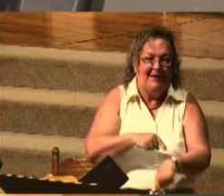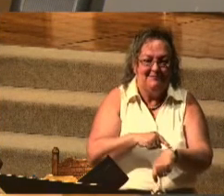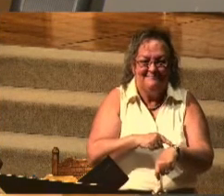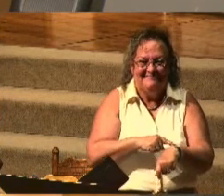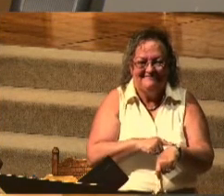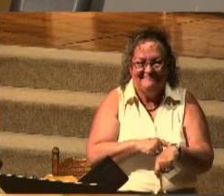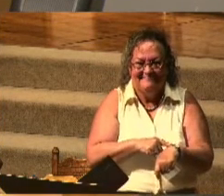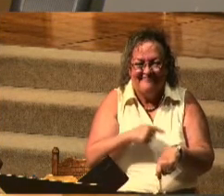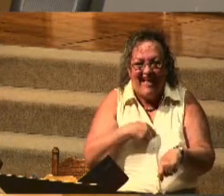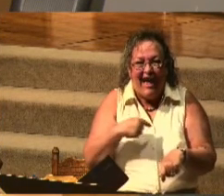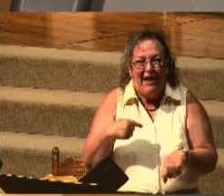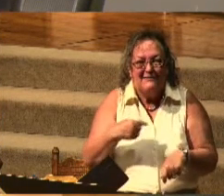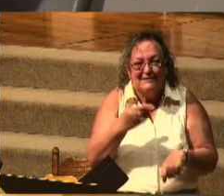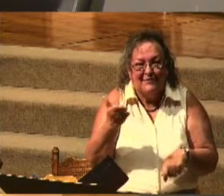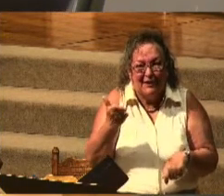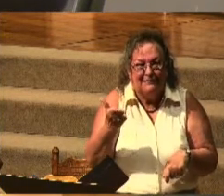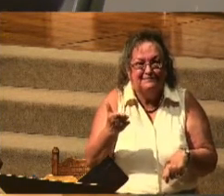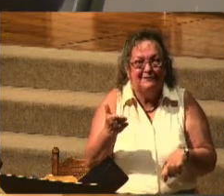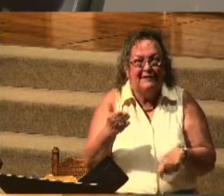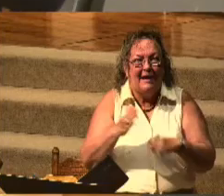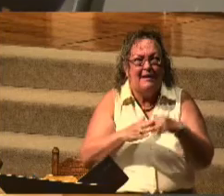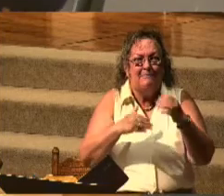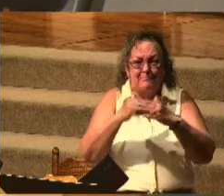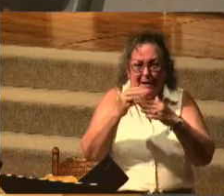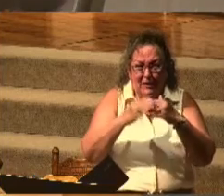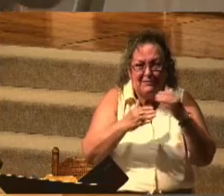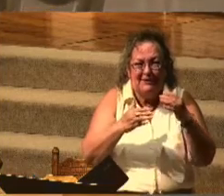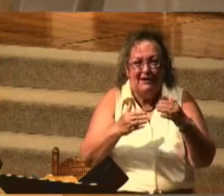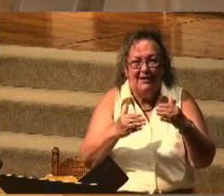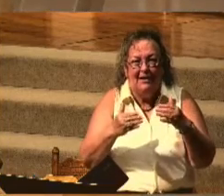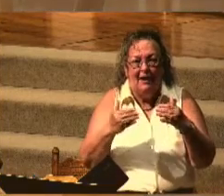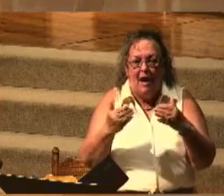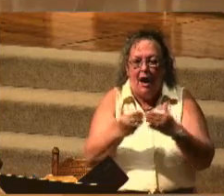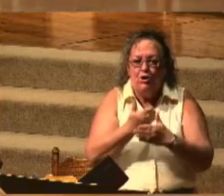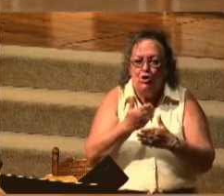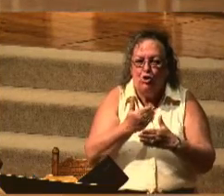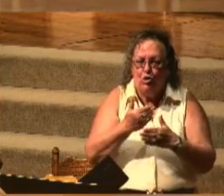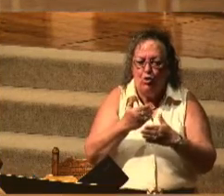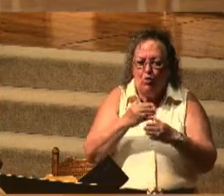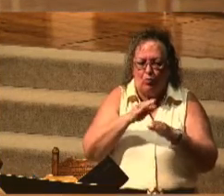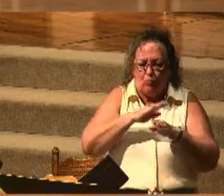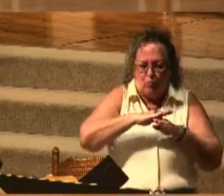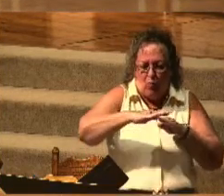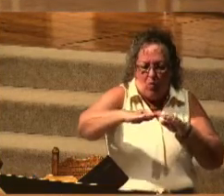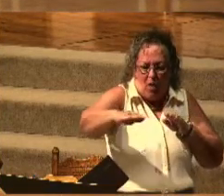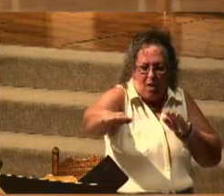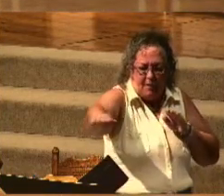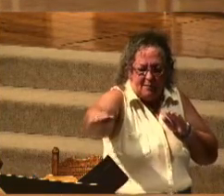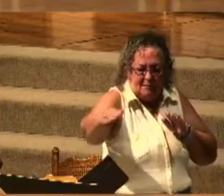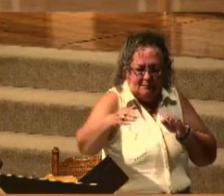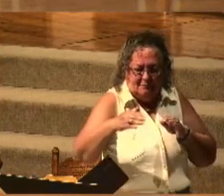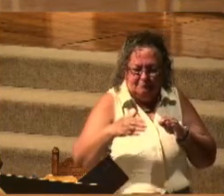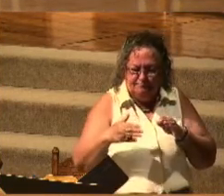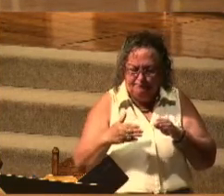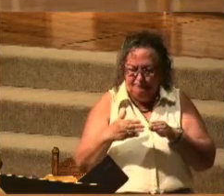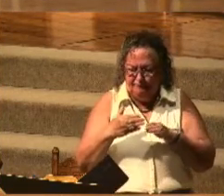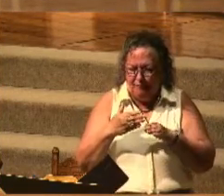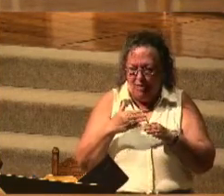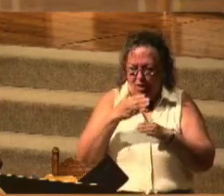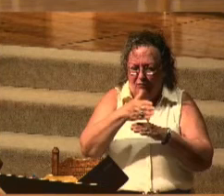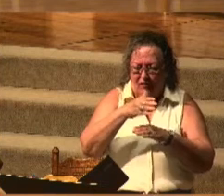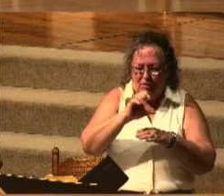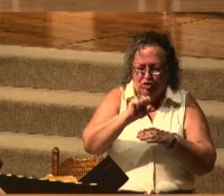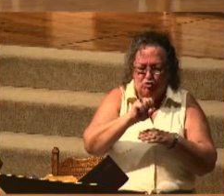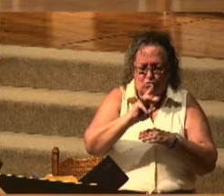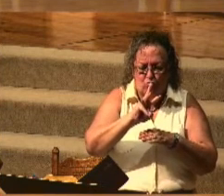But I was up there and they had just built a new boardwalk over the swamp. And you could walk out over the